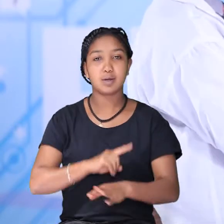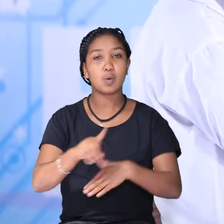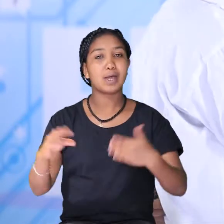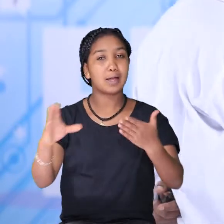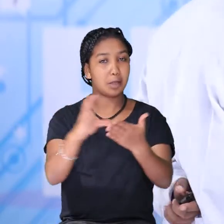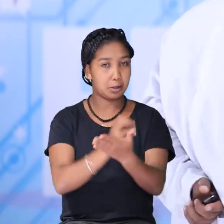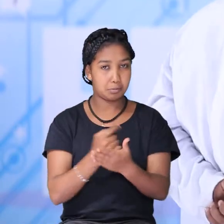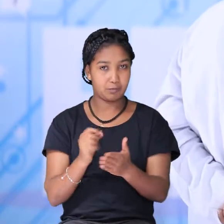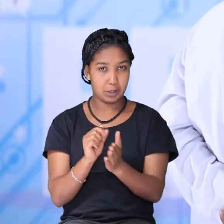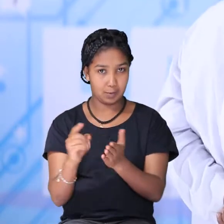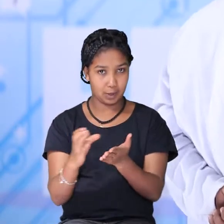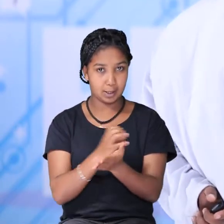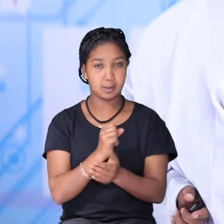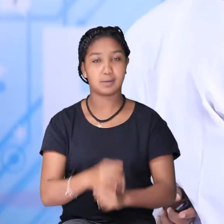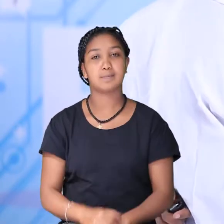take